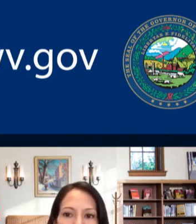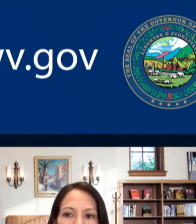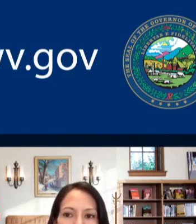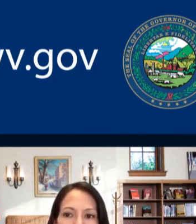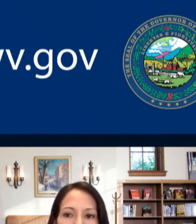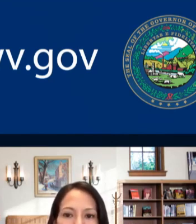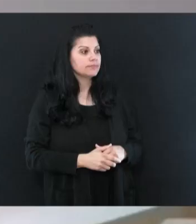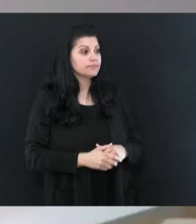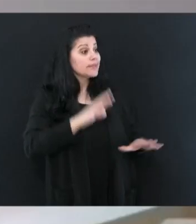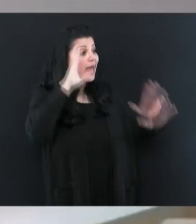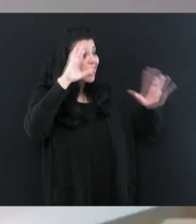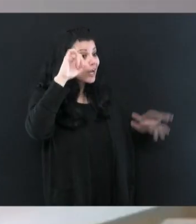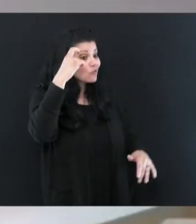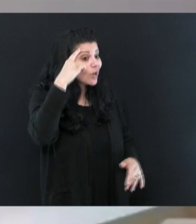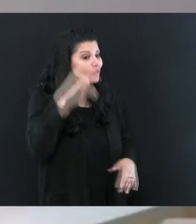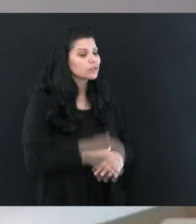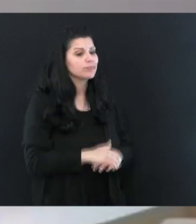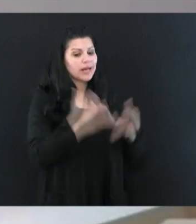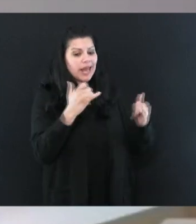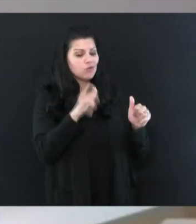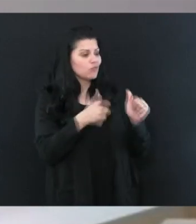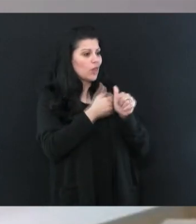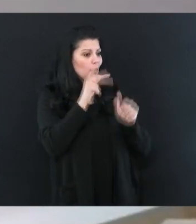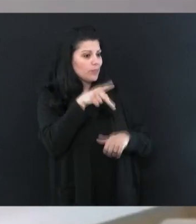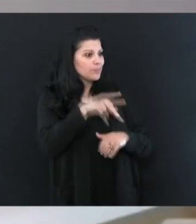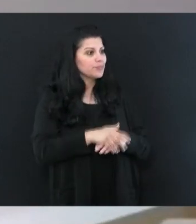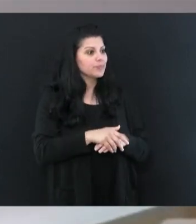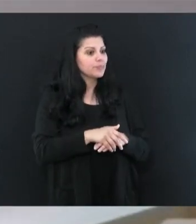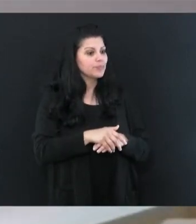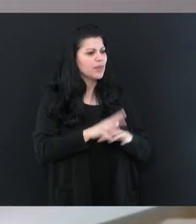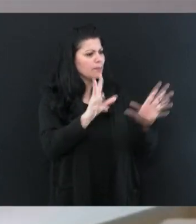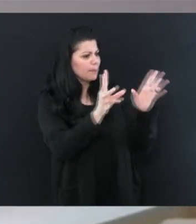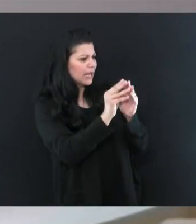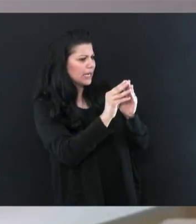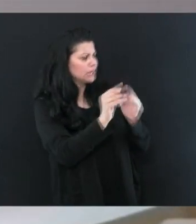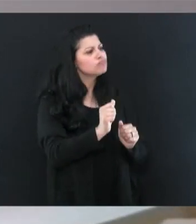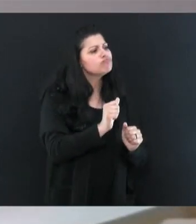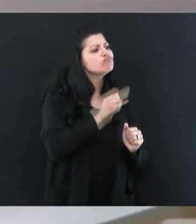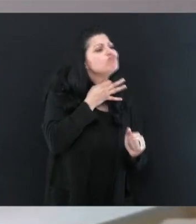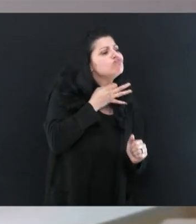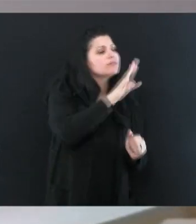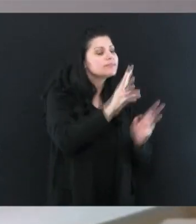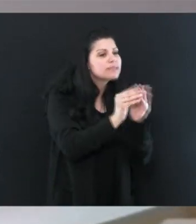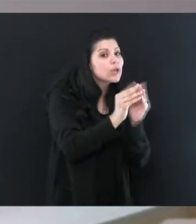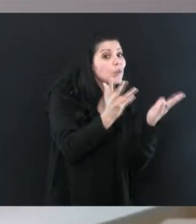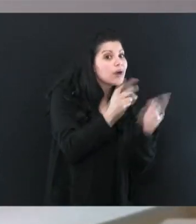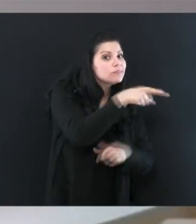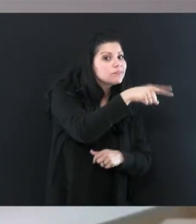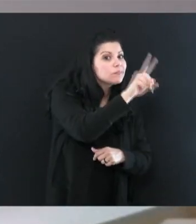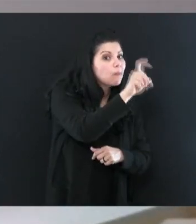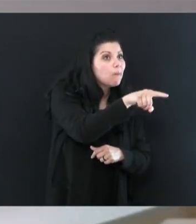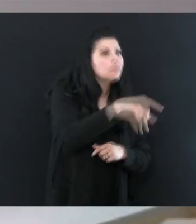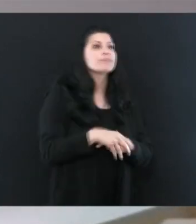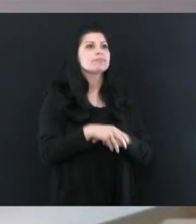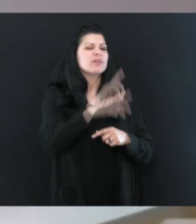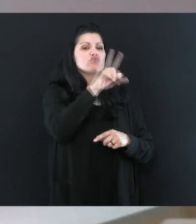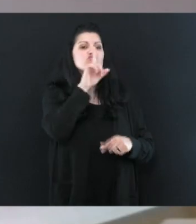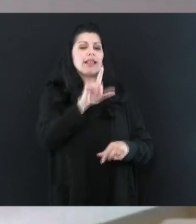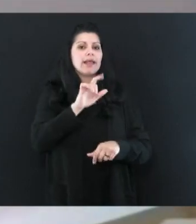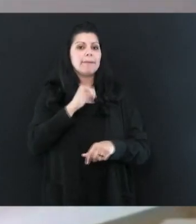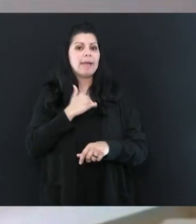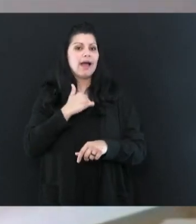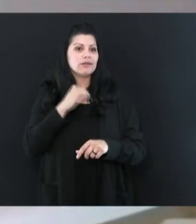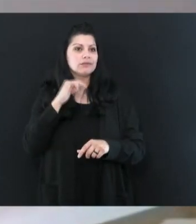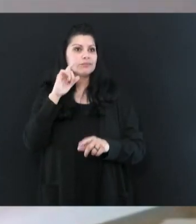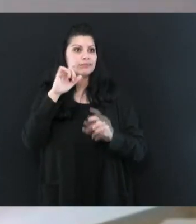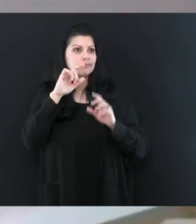Oh, hi, Governor. Quick follow-up. You had a meeting. What kind of meeting was it? But also, my real question is, the House of